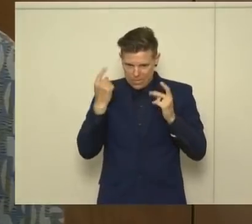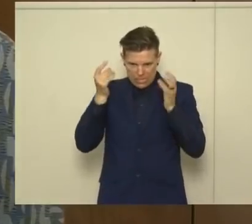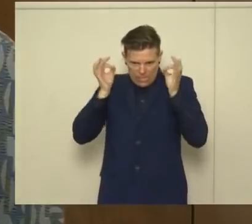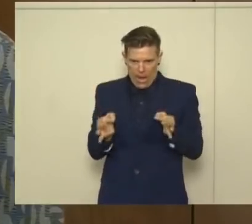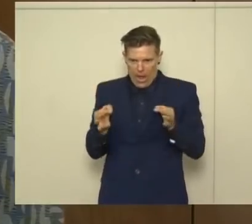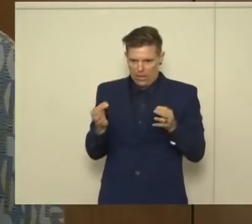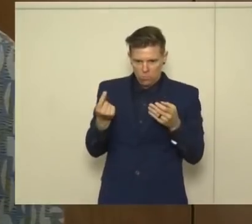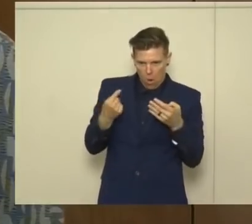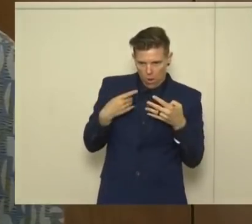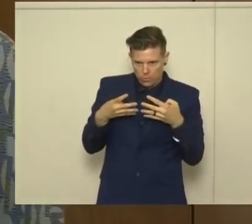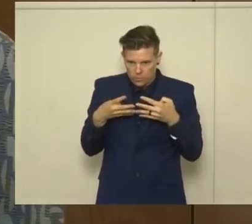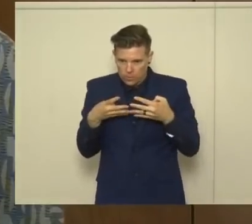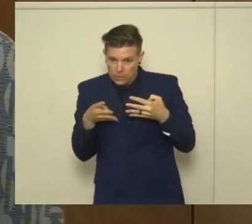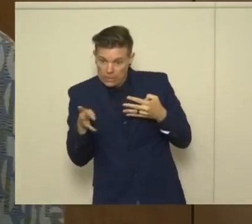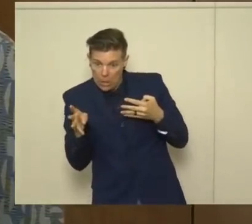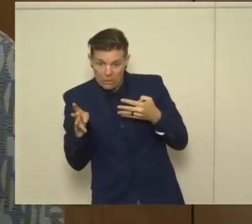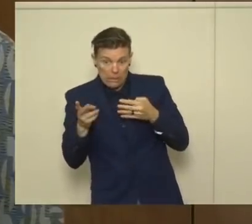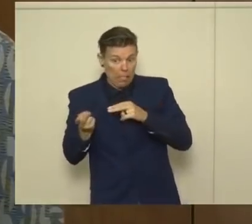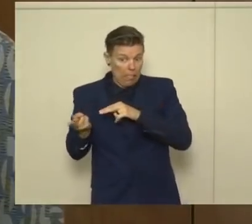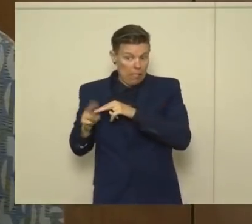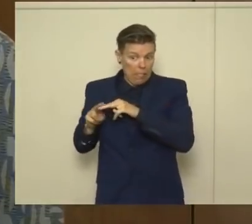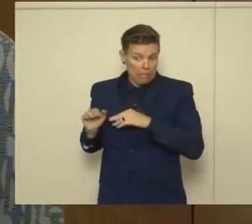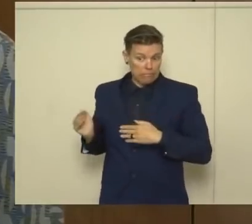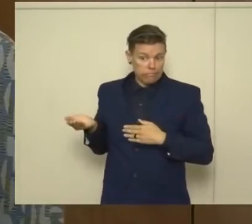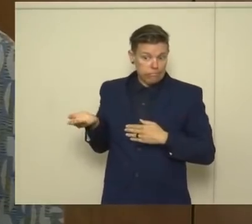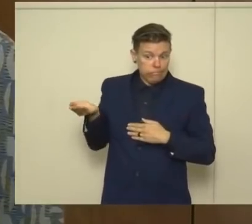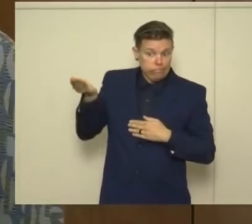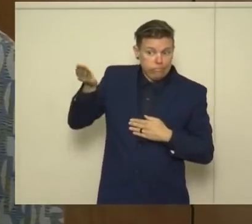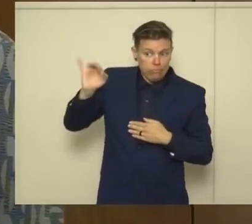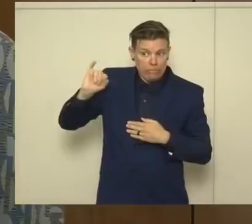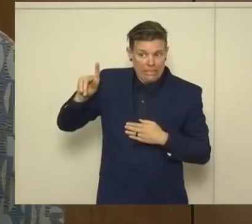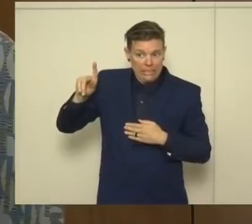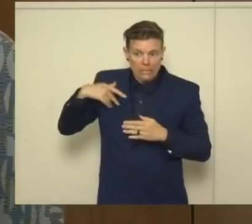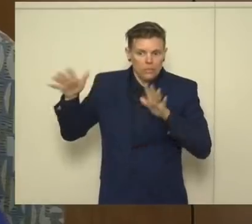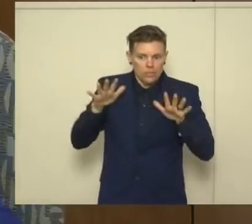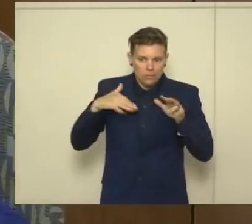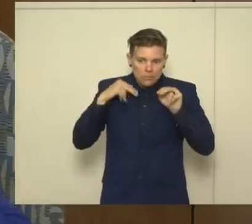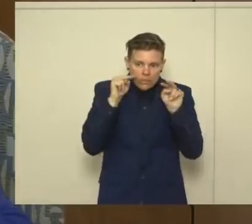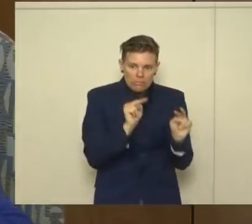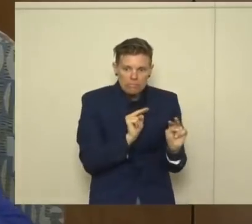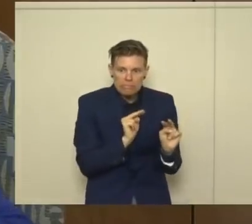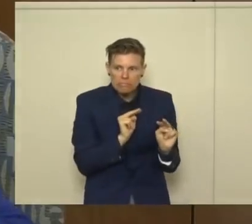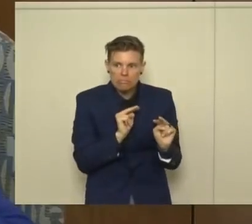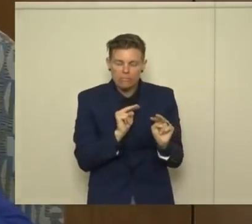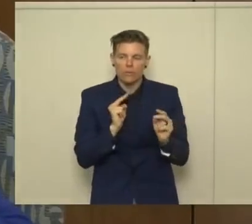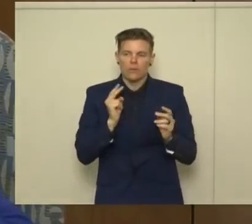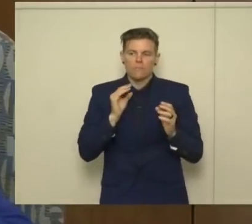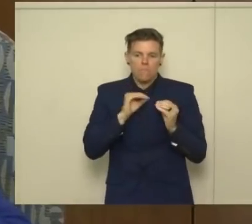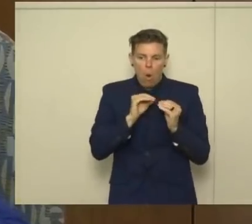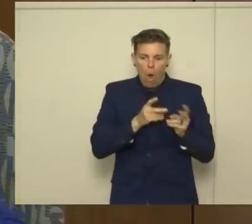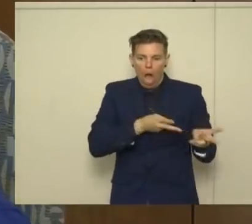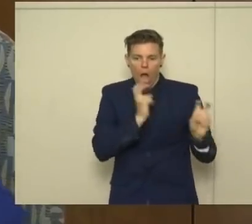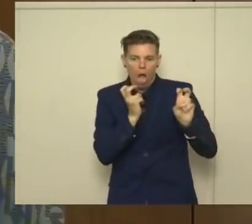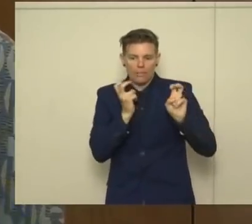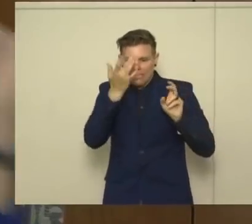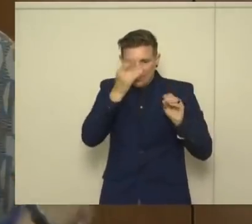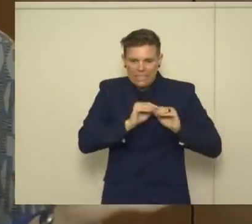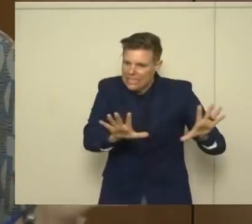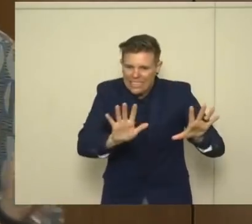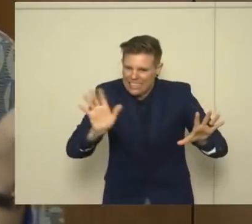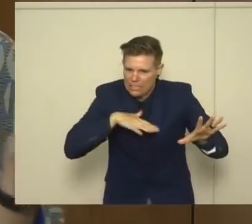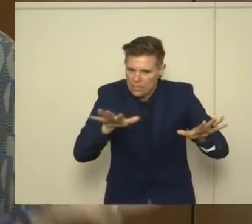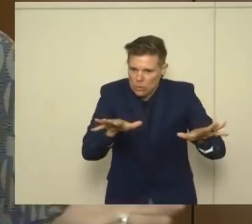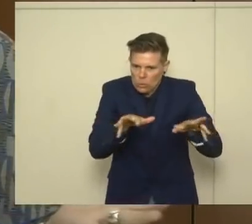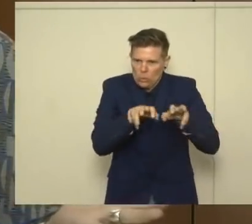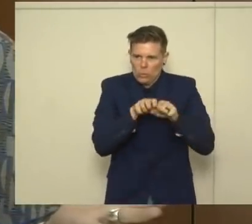economic downturn and consequences of living through a pandemic. The same is true in education. We